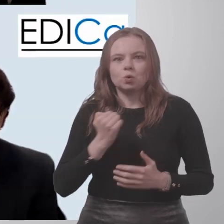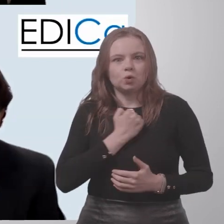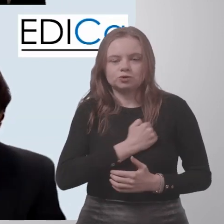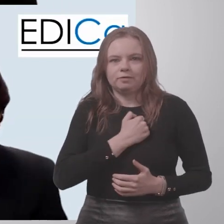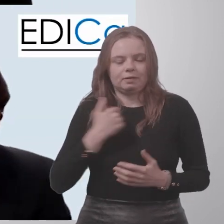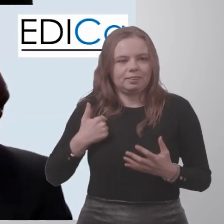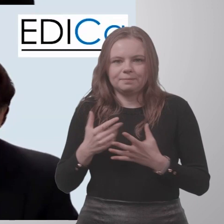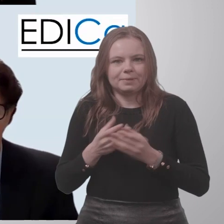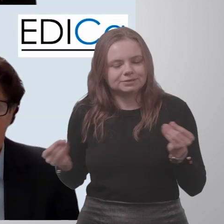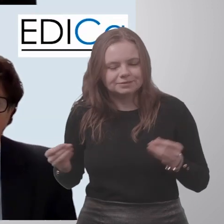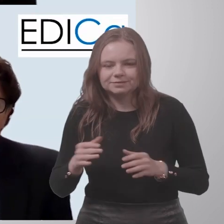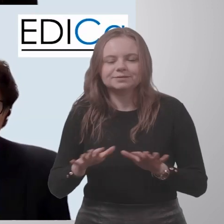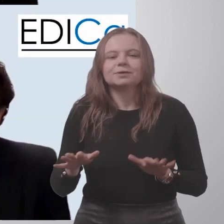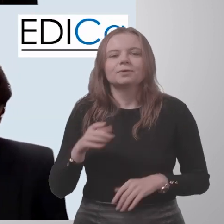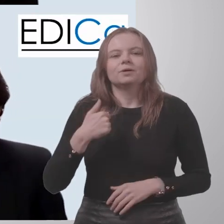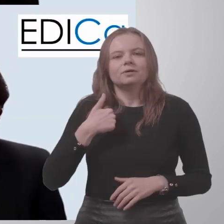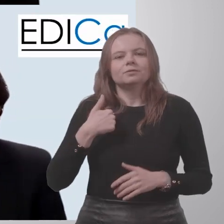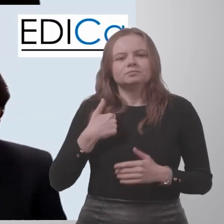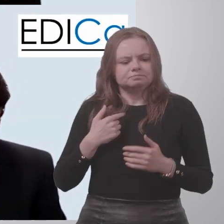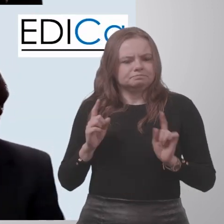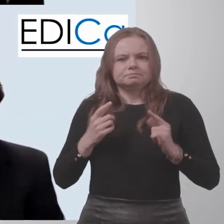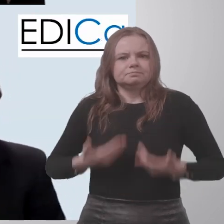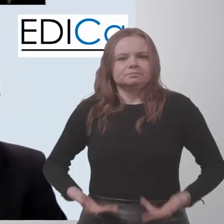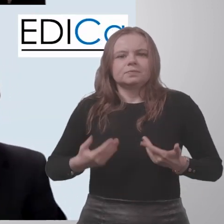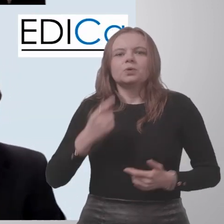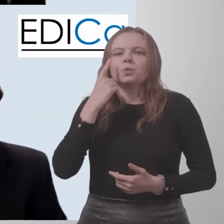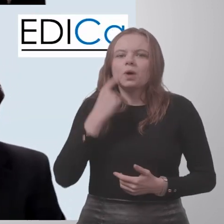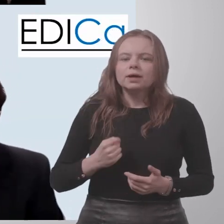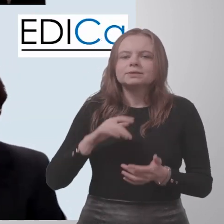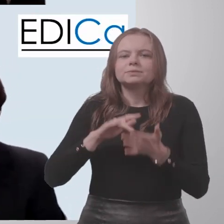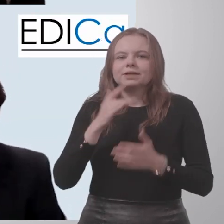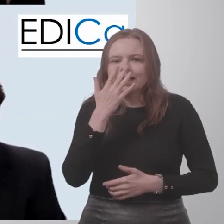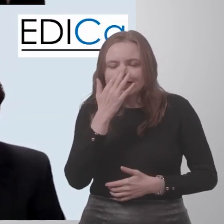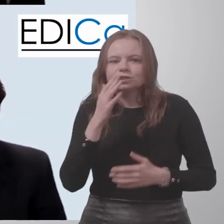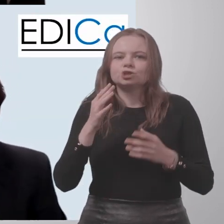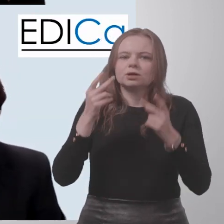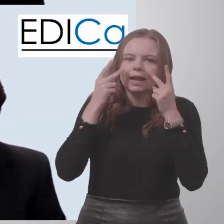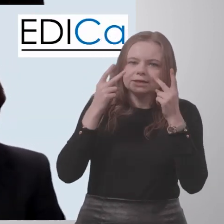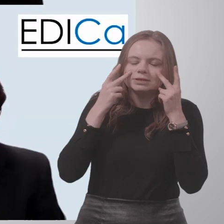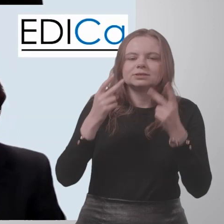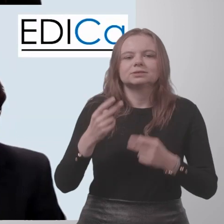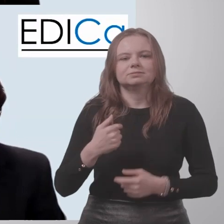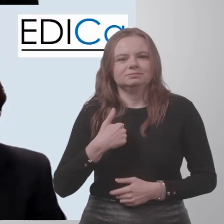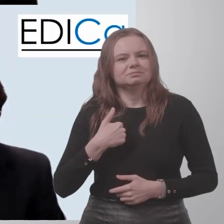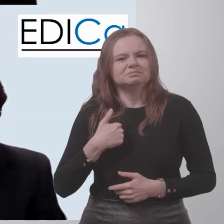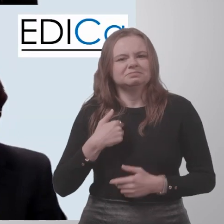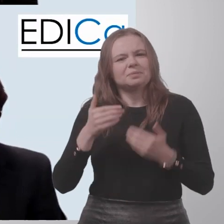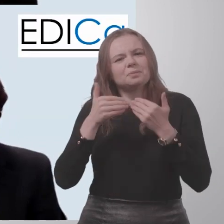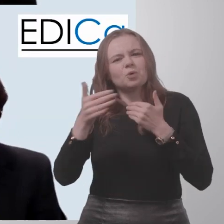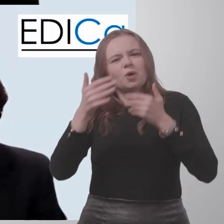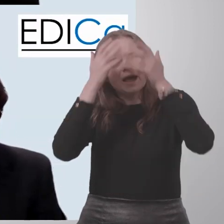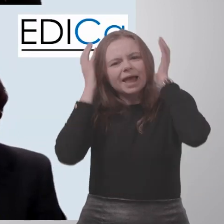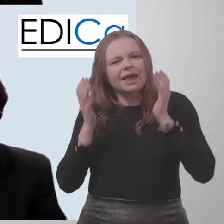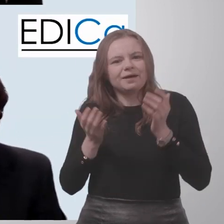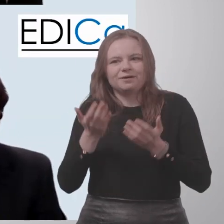James? Sorry, I missed that part of the brief early on, but yeah, I would describe myself as white, middle-aged, wearing glasses, and probably a little bit more